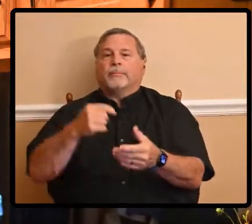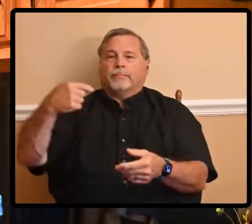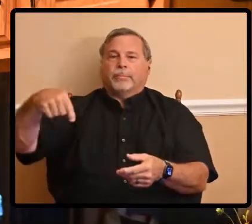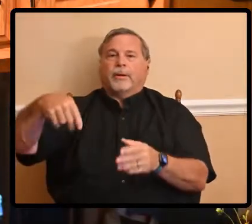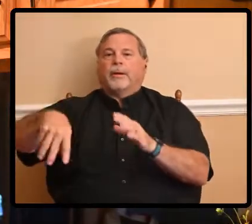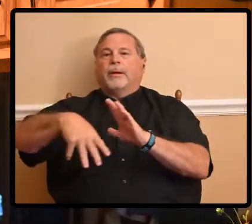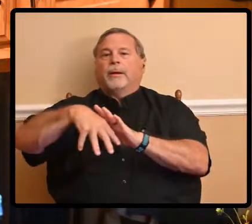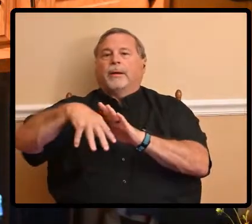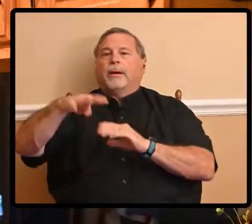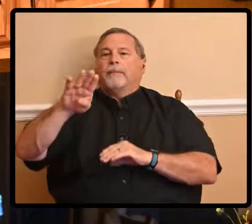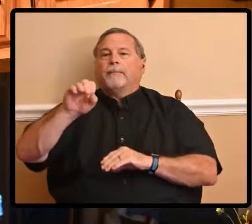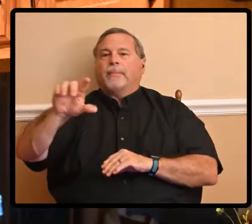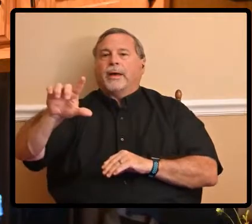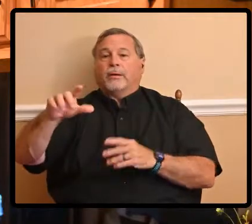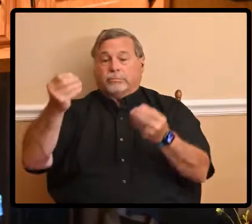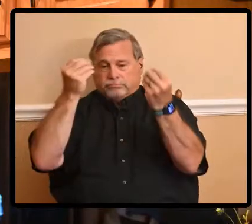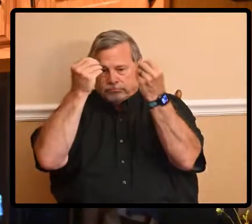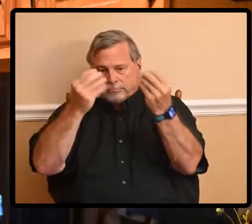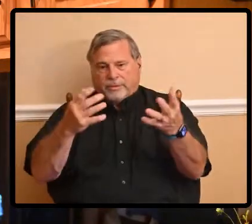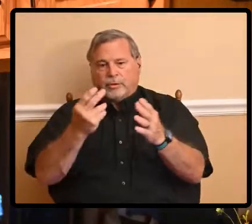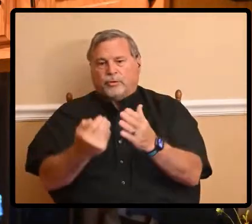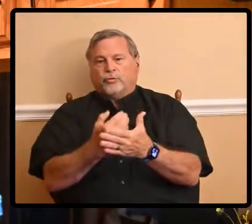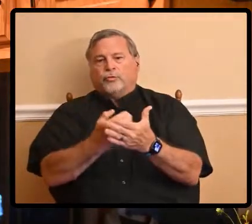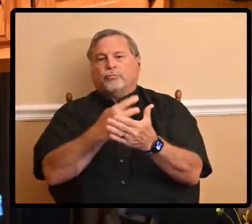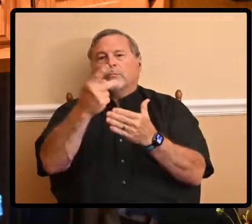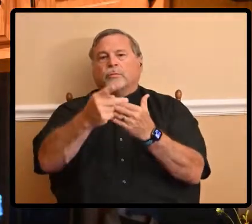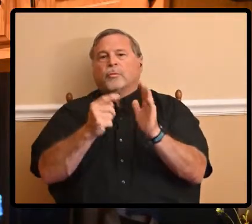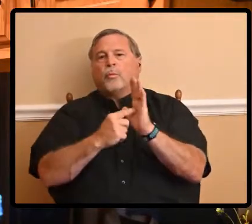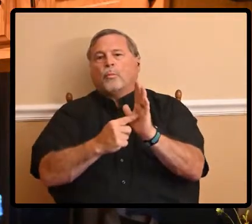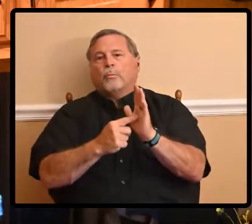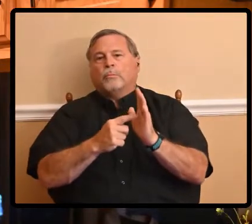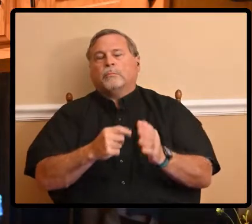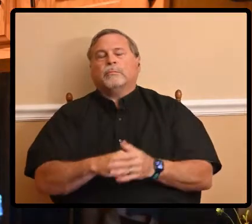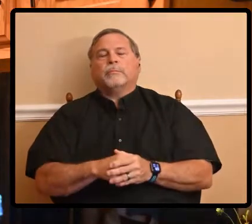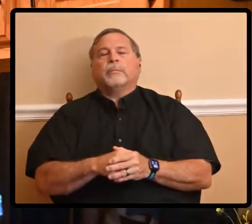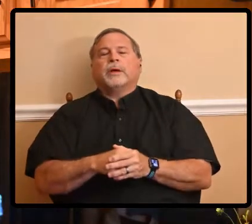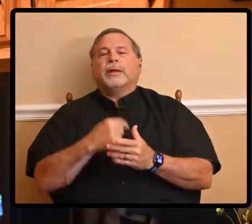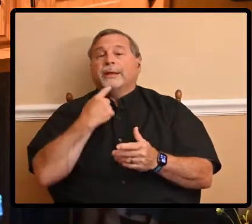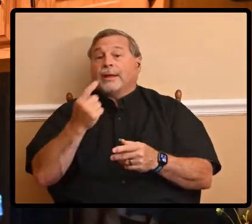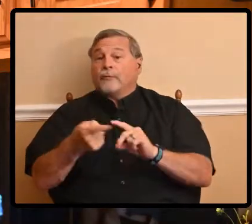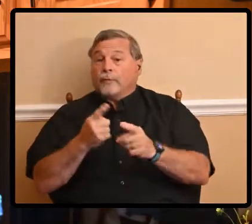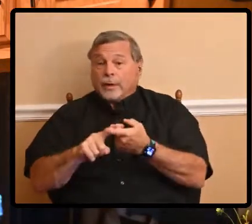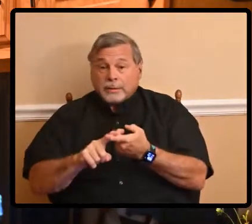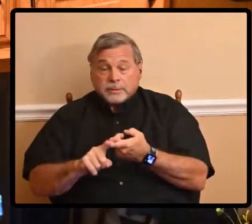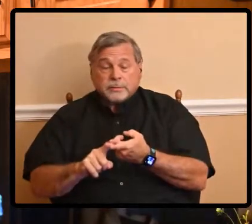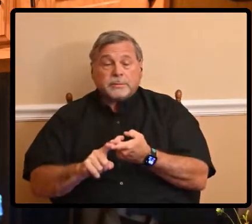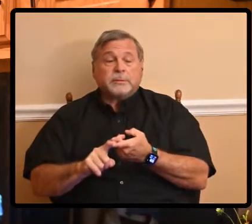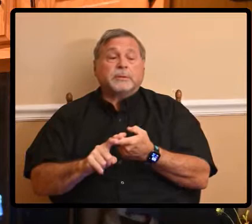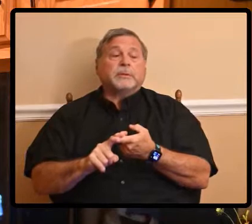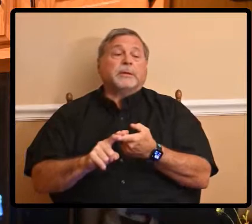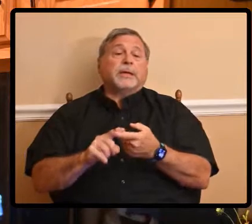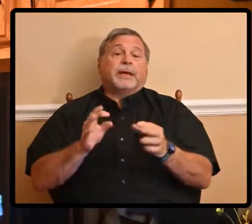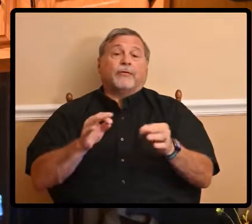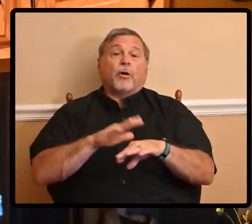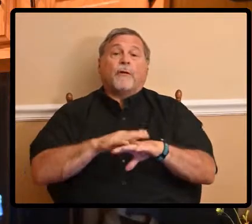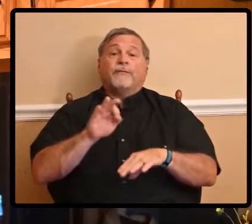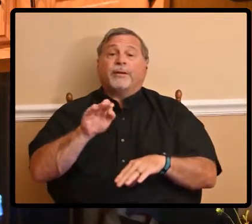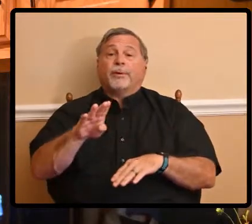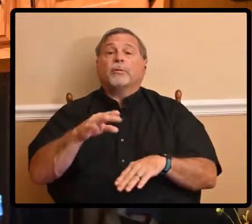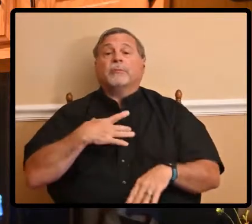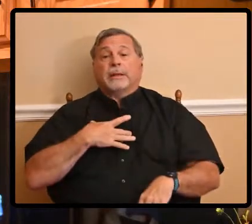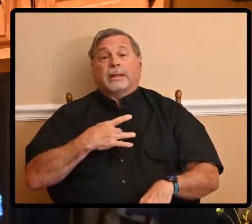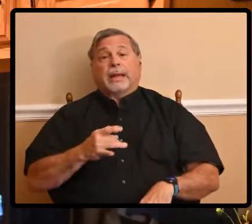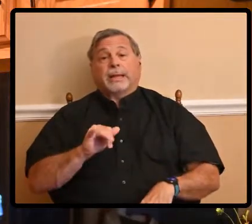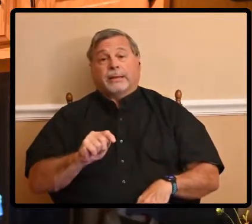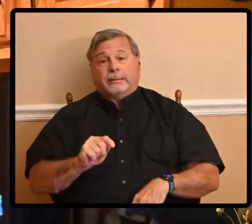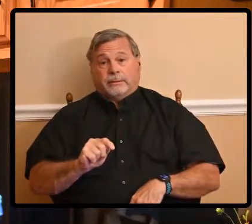hit the bell so you can get told when I have new videos out for you to watch. Tell your friends about it. If you're on Facebook,